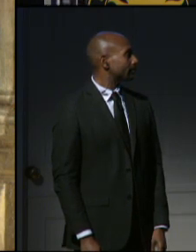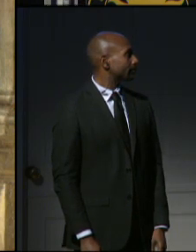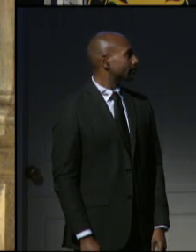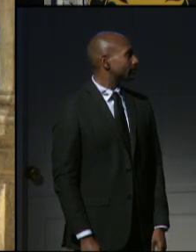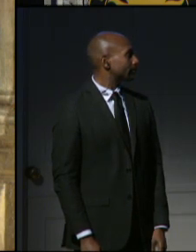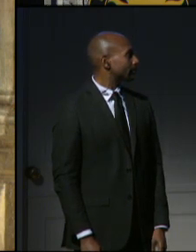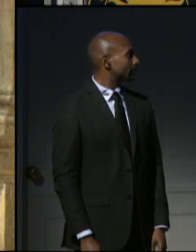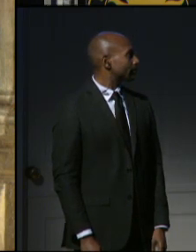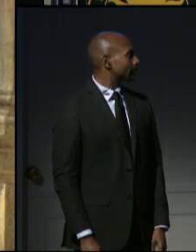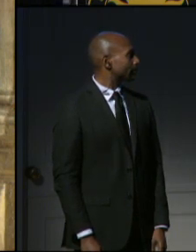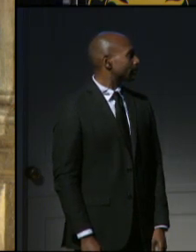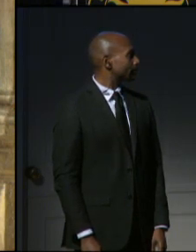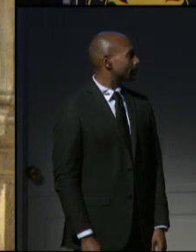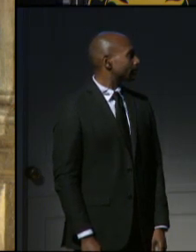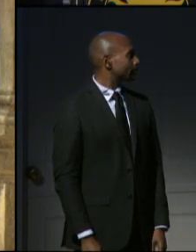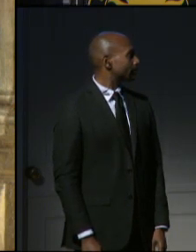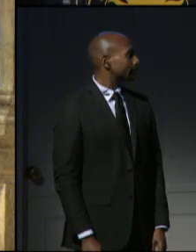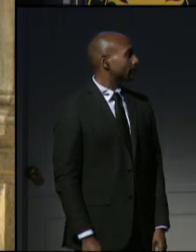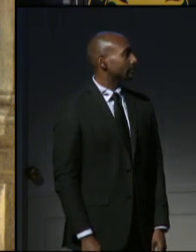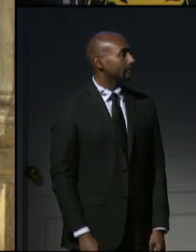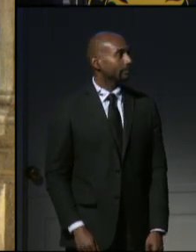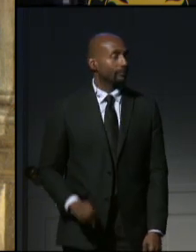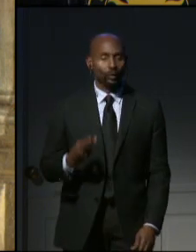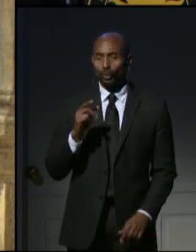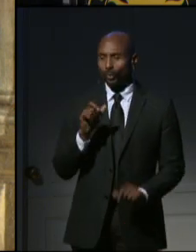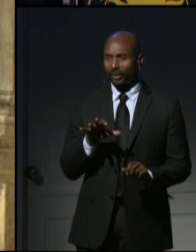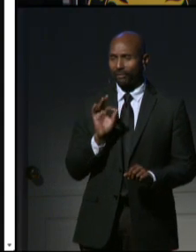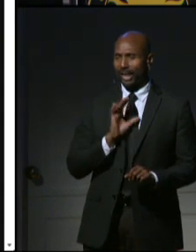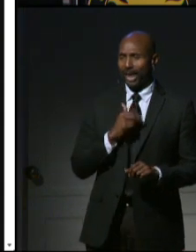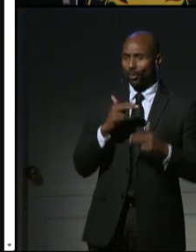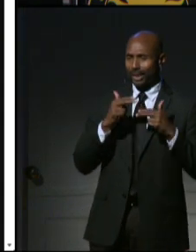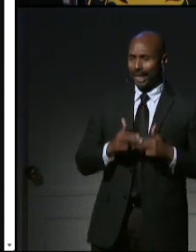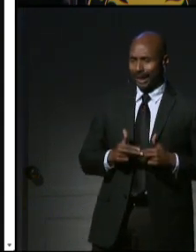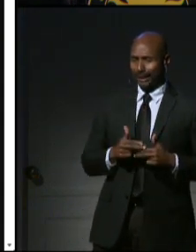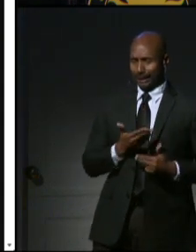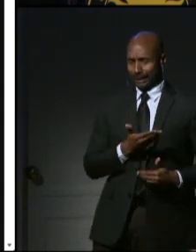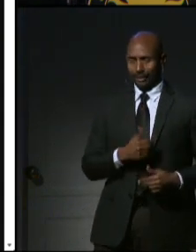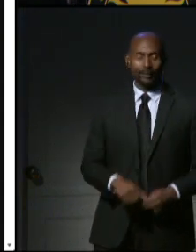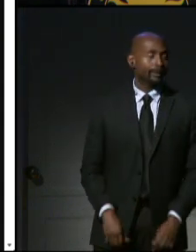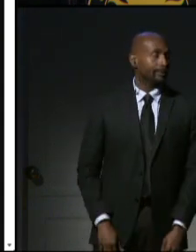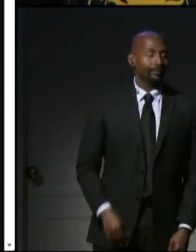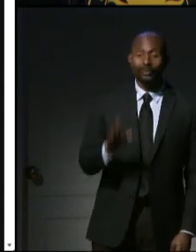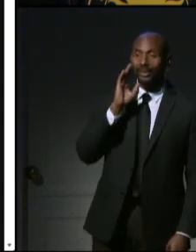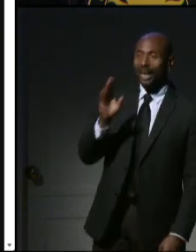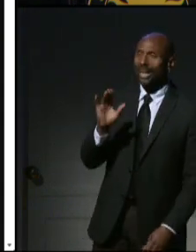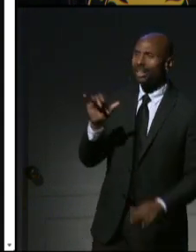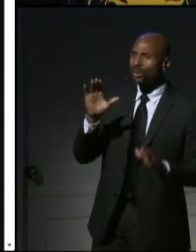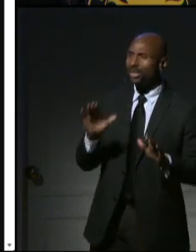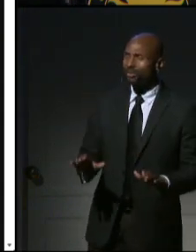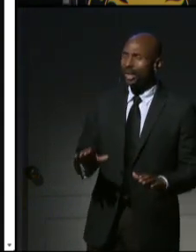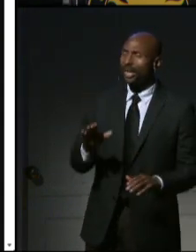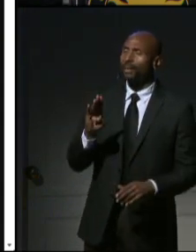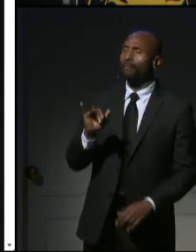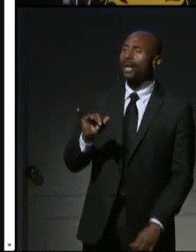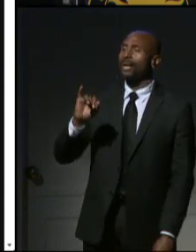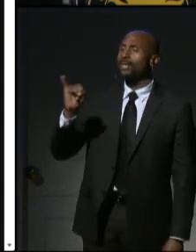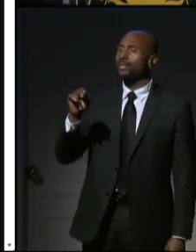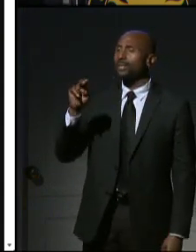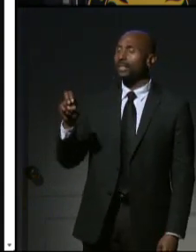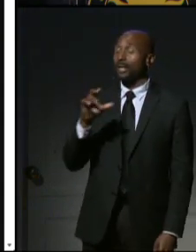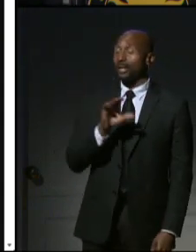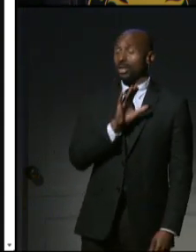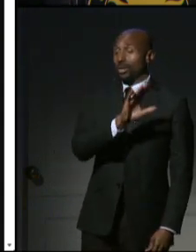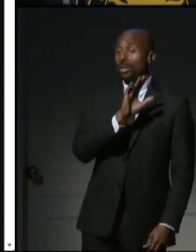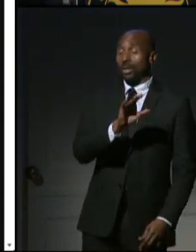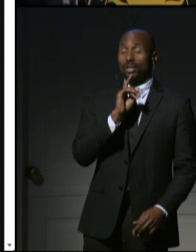Ooh, you can find our slides in there. Hi, that was great by Jane, and hers